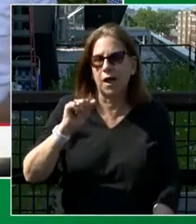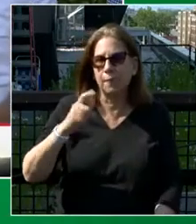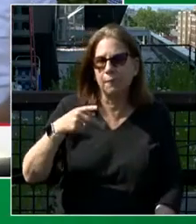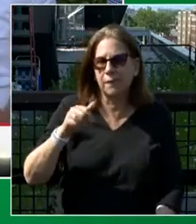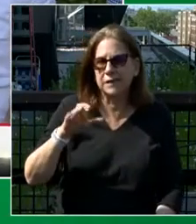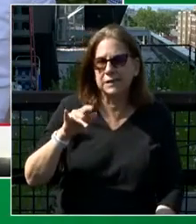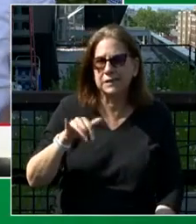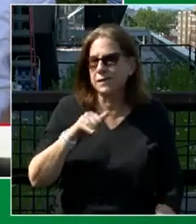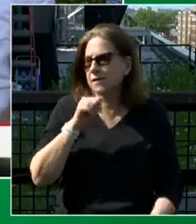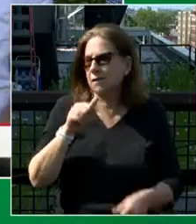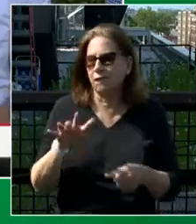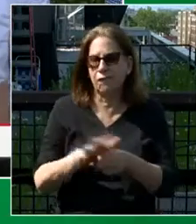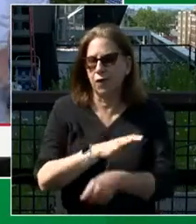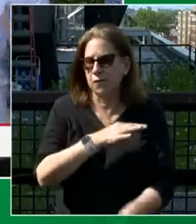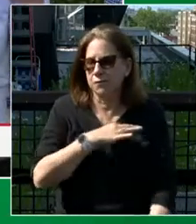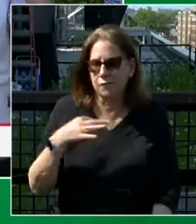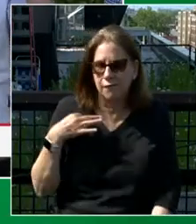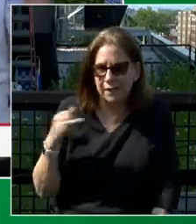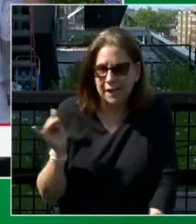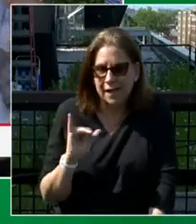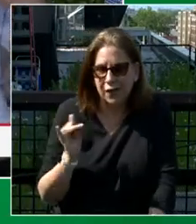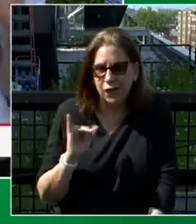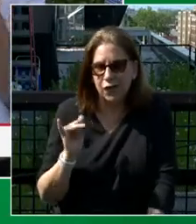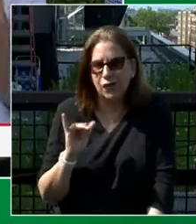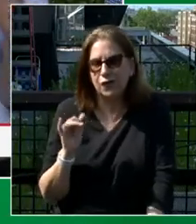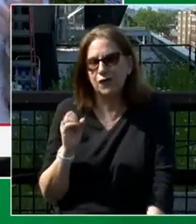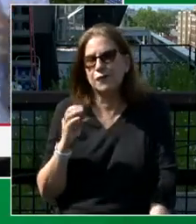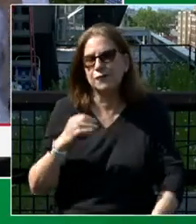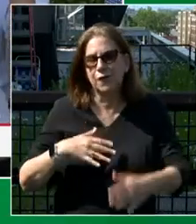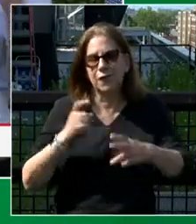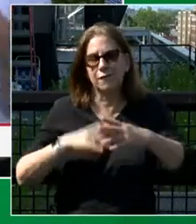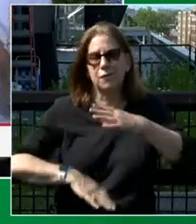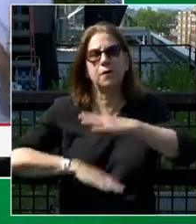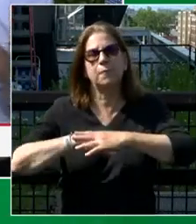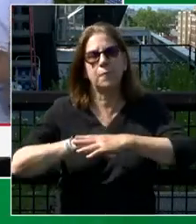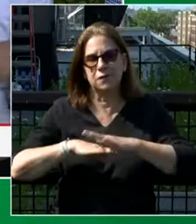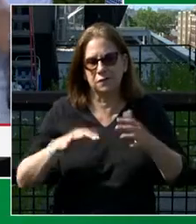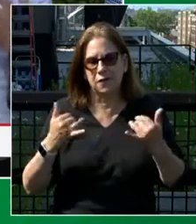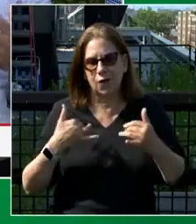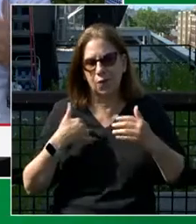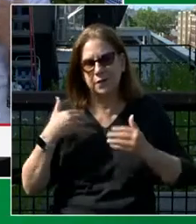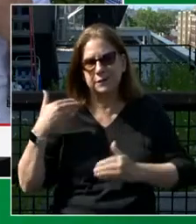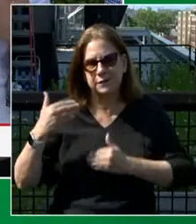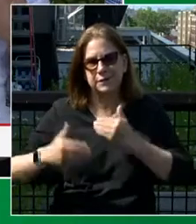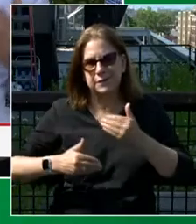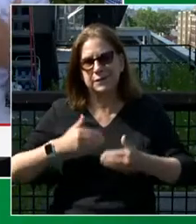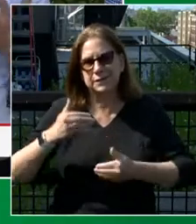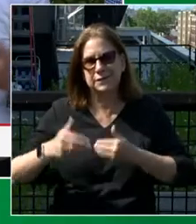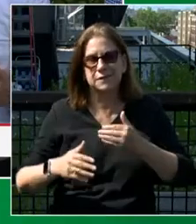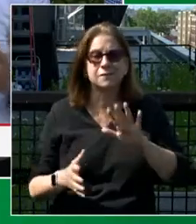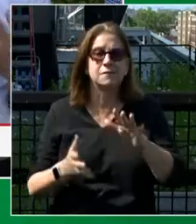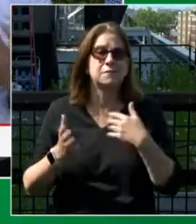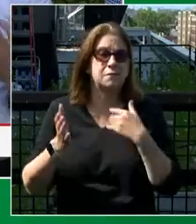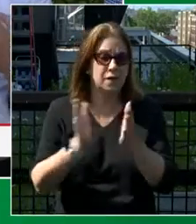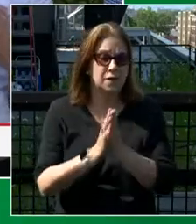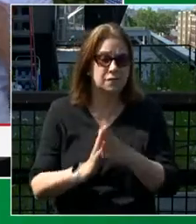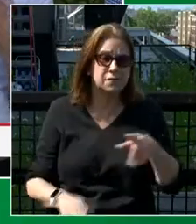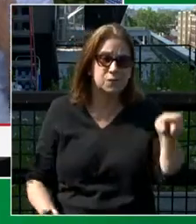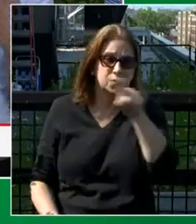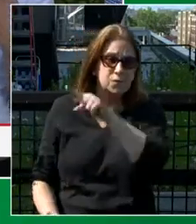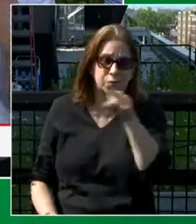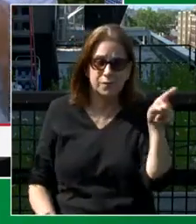without the workforce. So I think it's asking for patience from every level to be like, okay, we've just gotten out of